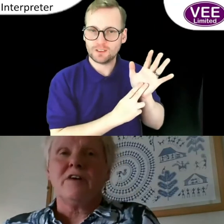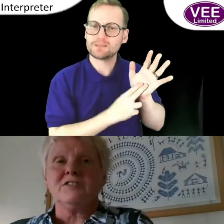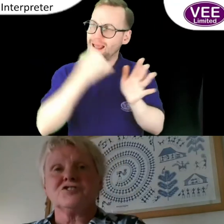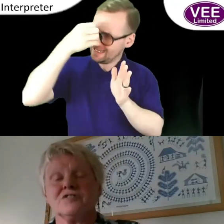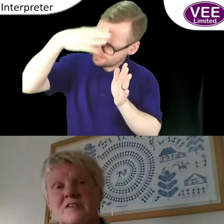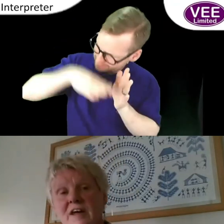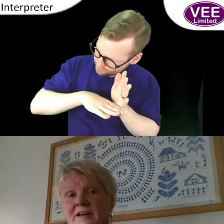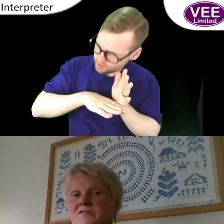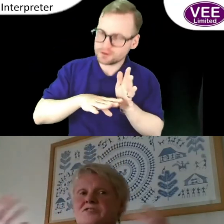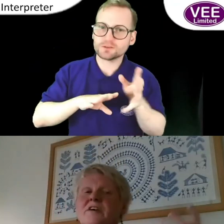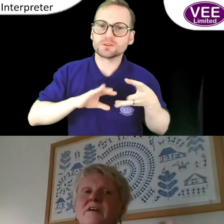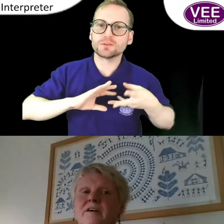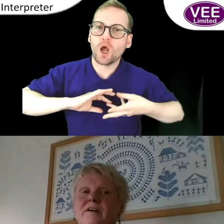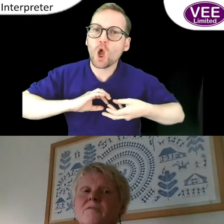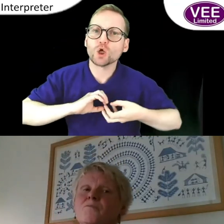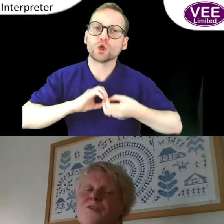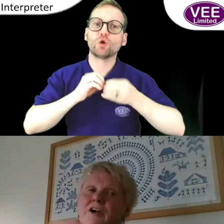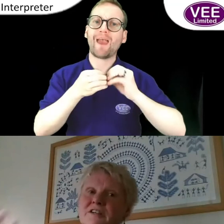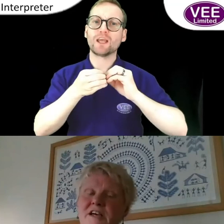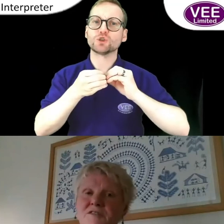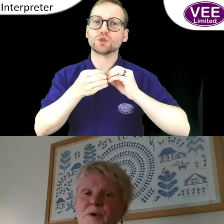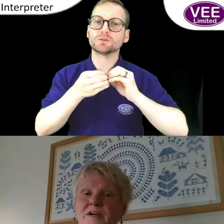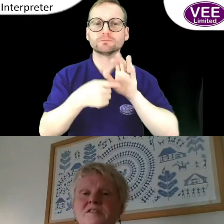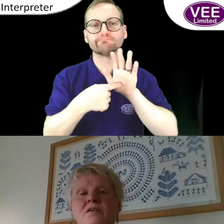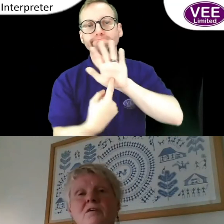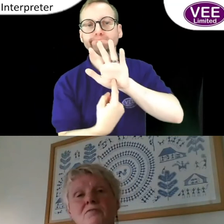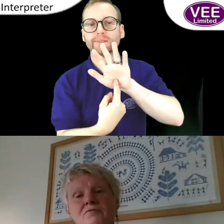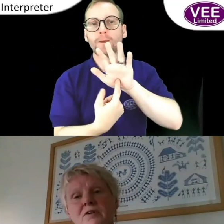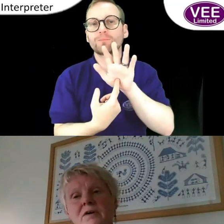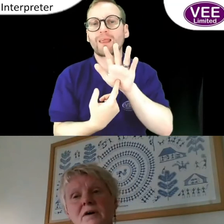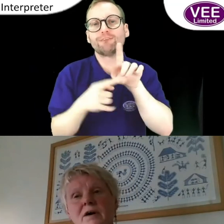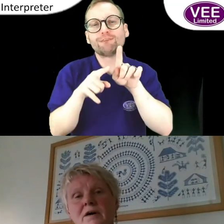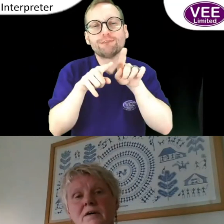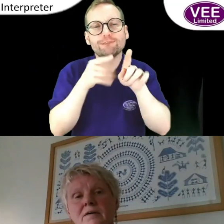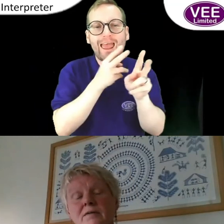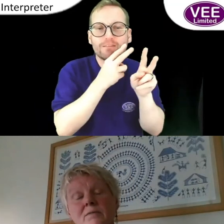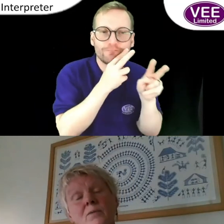and curation and various aspects of